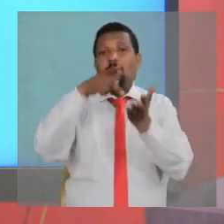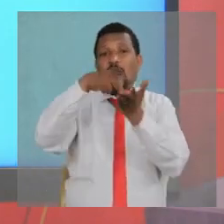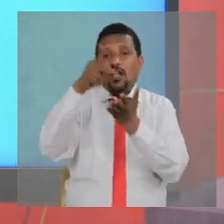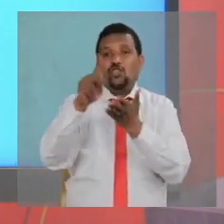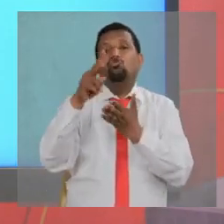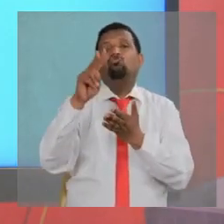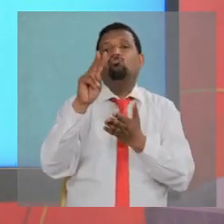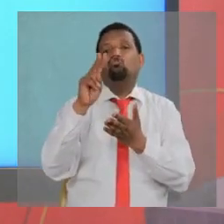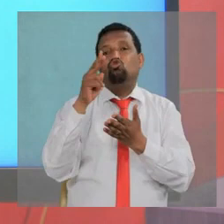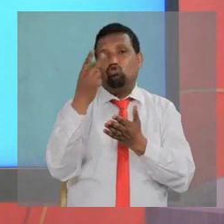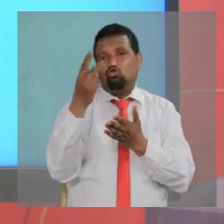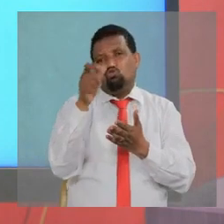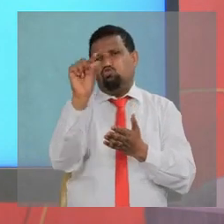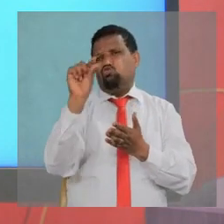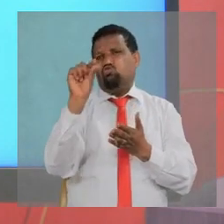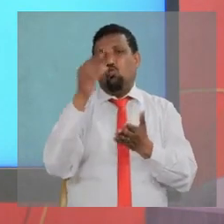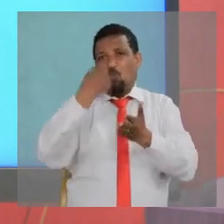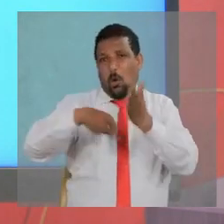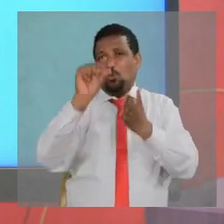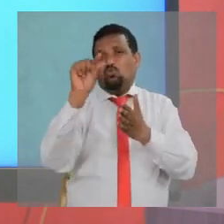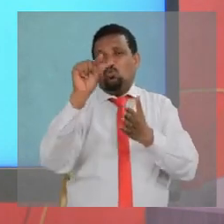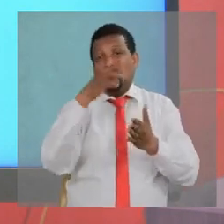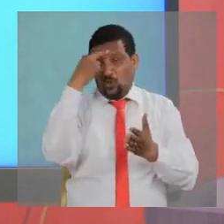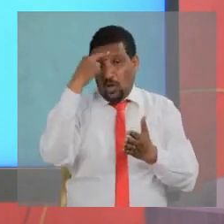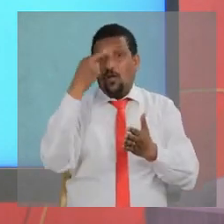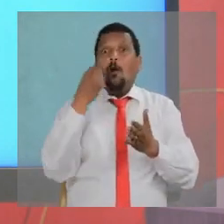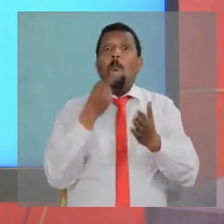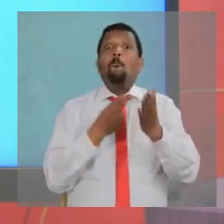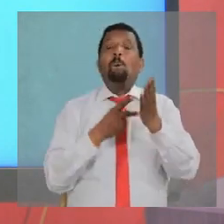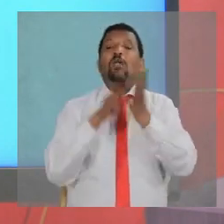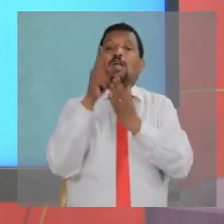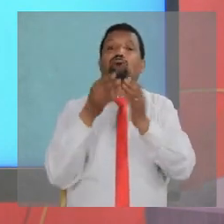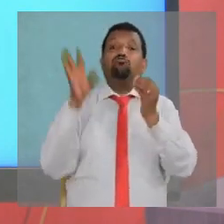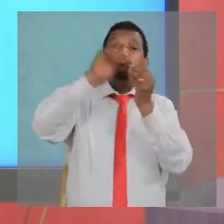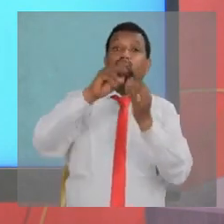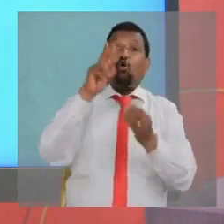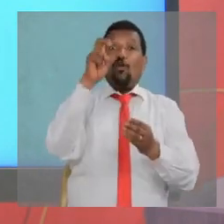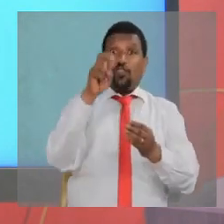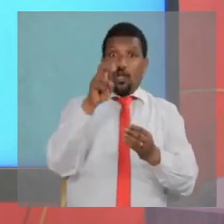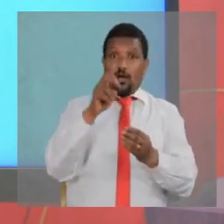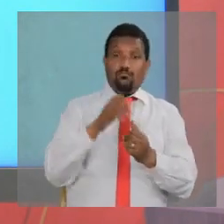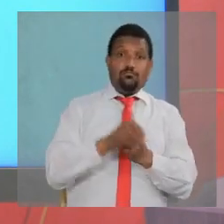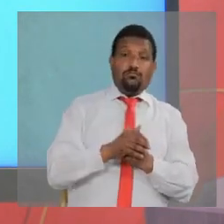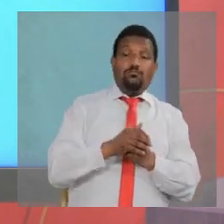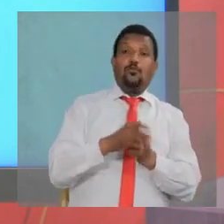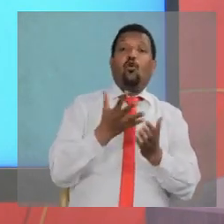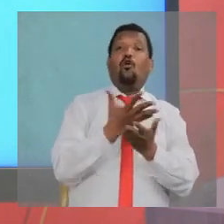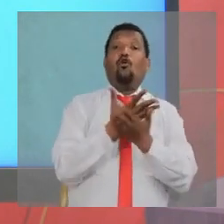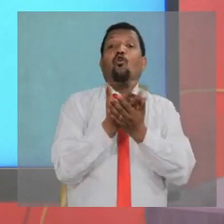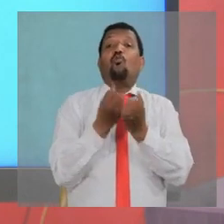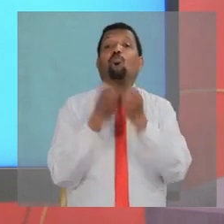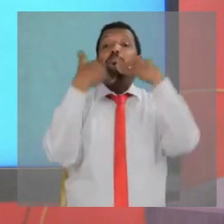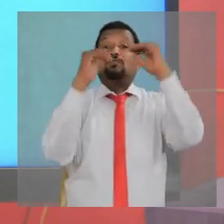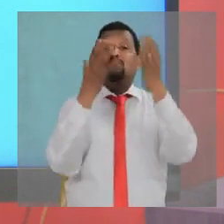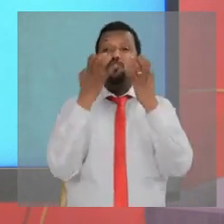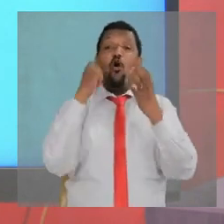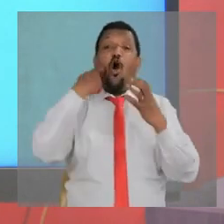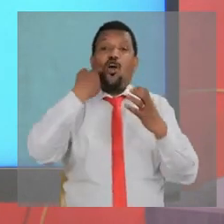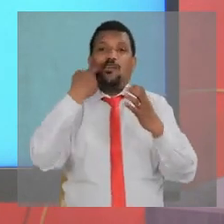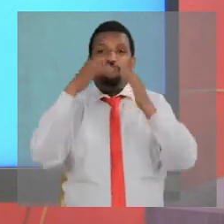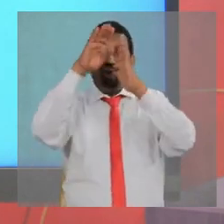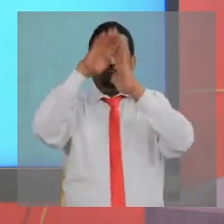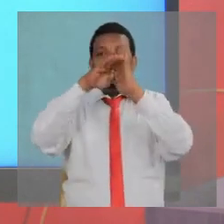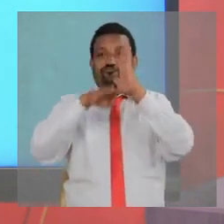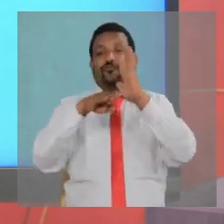is too cheap. And when the price increases from bir 10 to 20, then the quantity demanded for orange